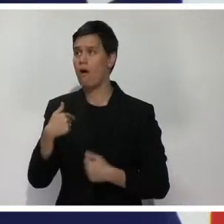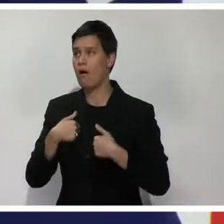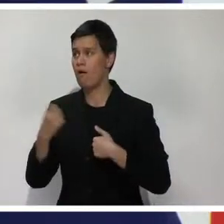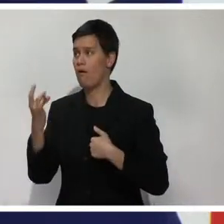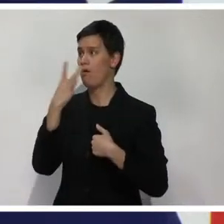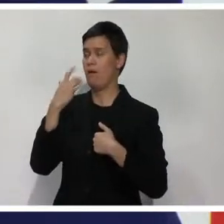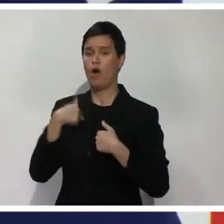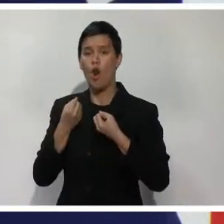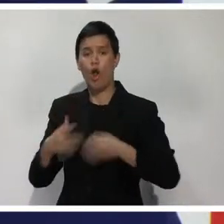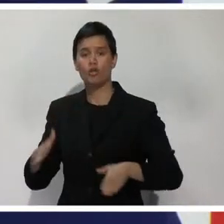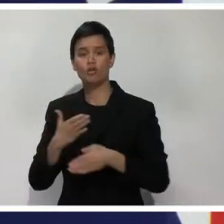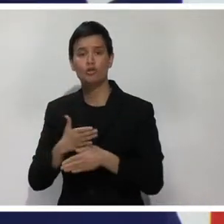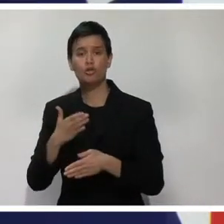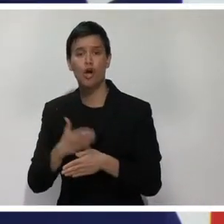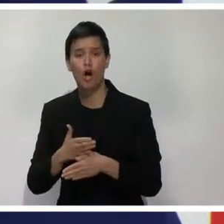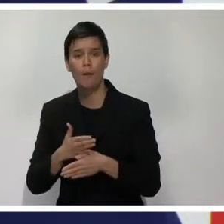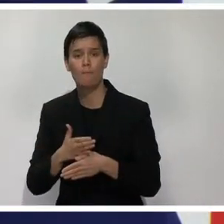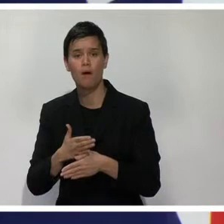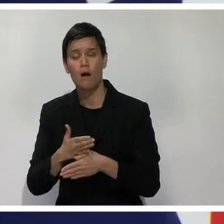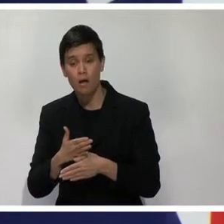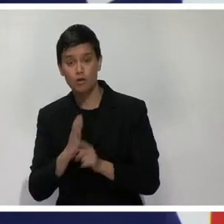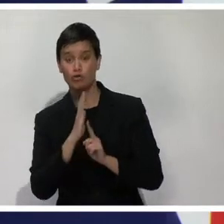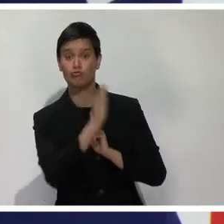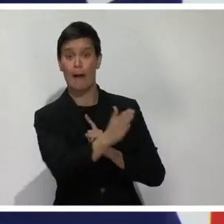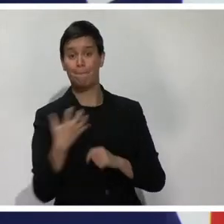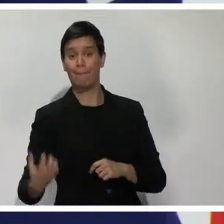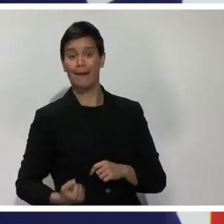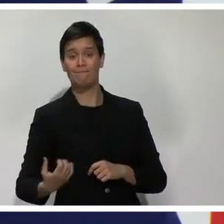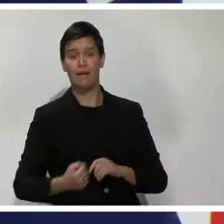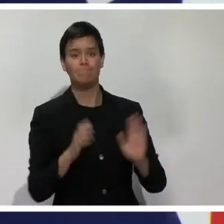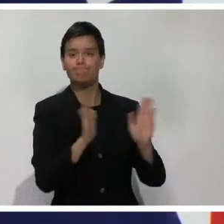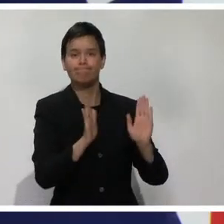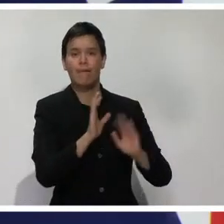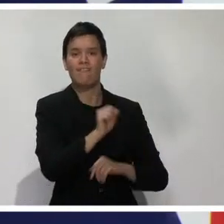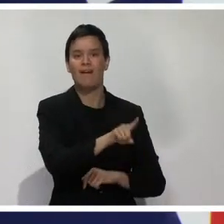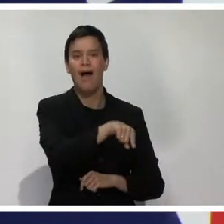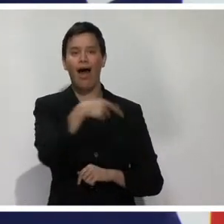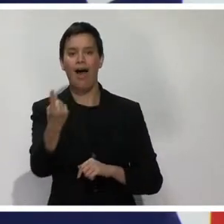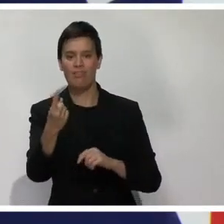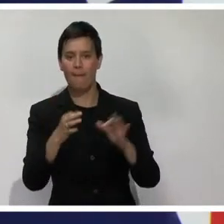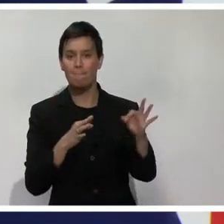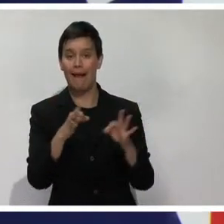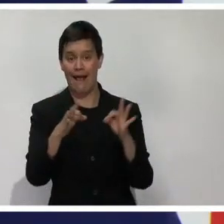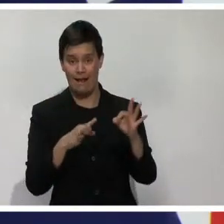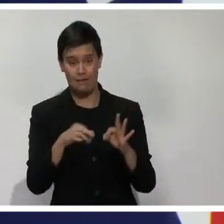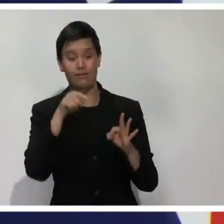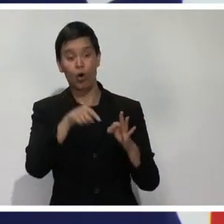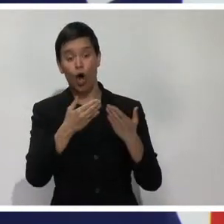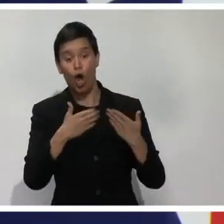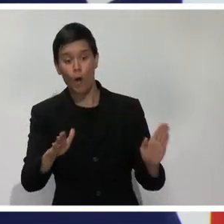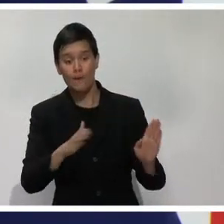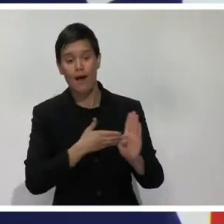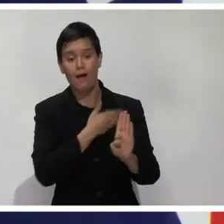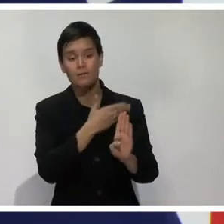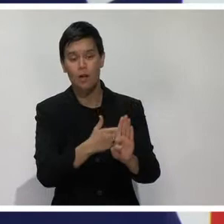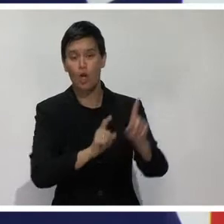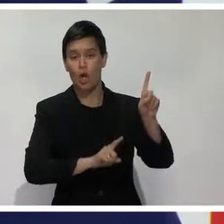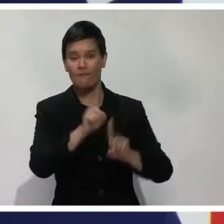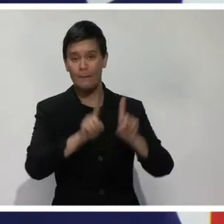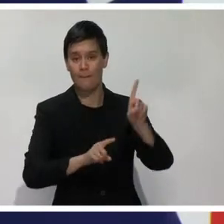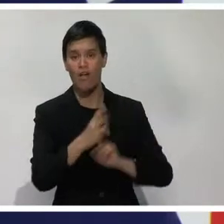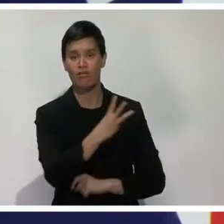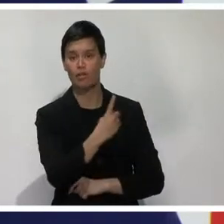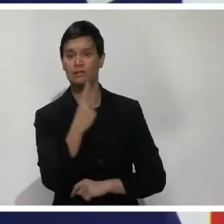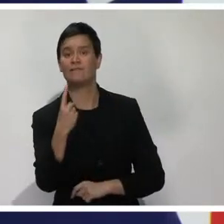same rate as the wage subsidy for 12 weeks, and that remains open until the 13th of November. Again,